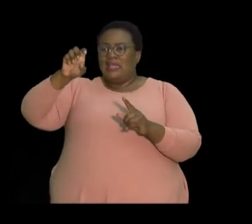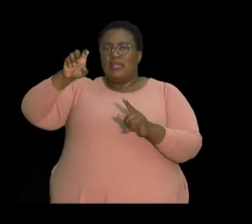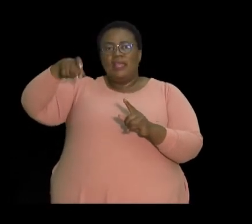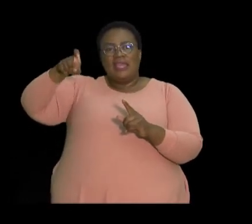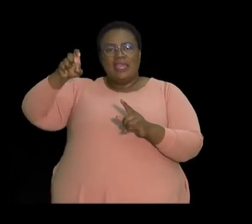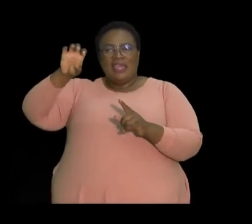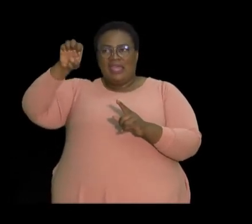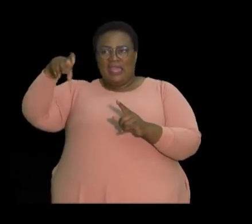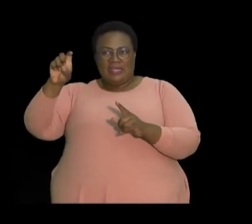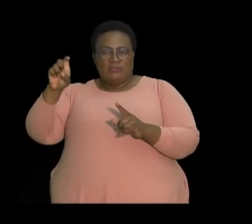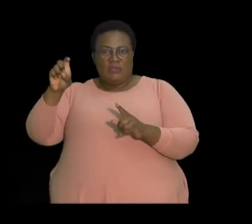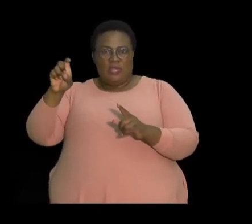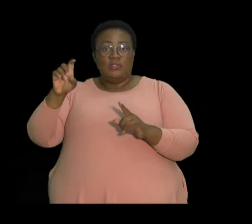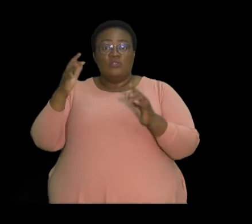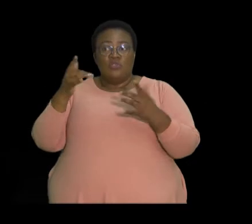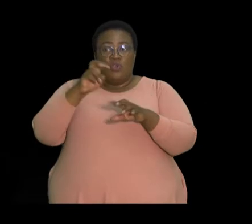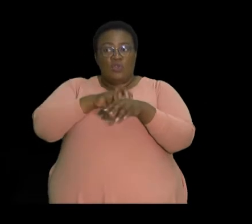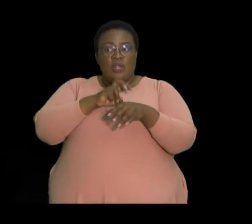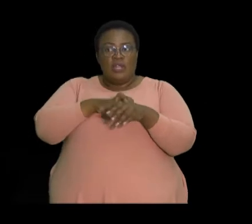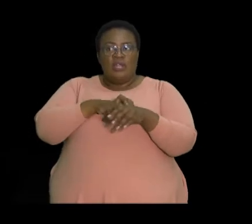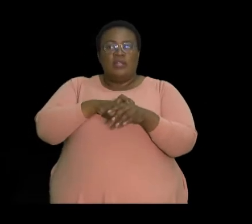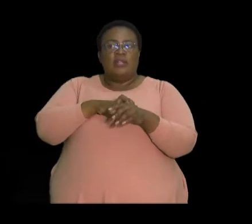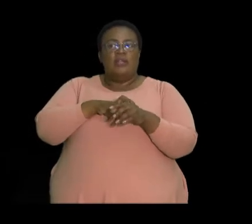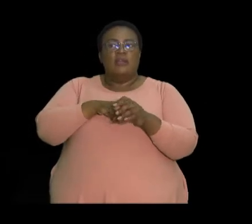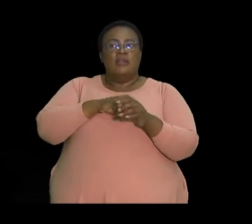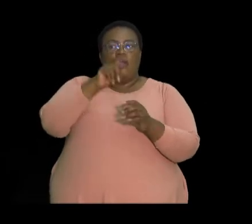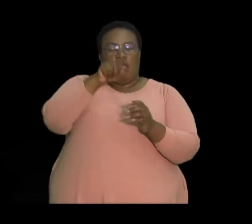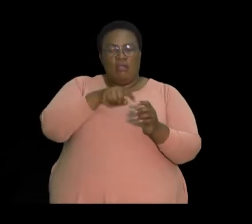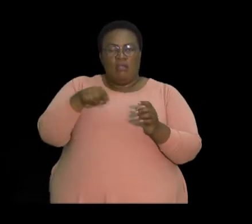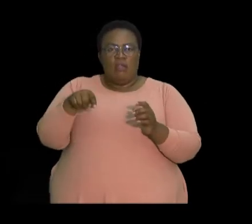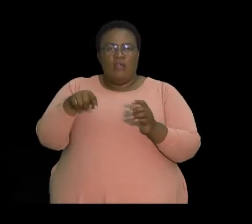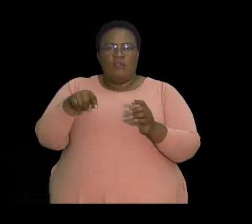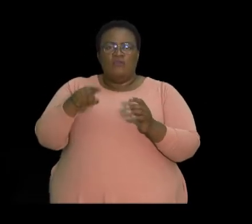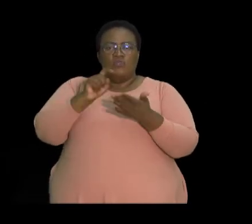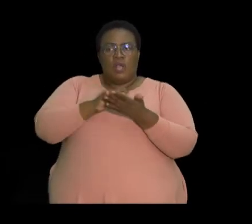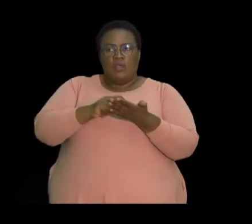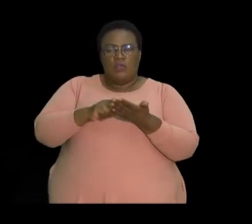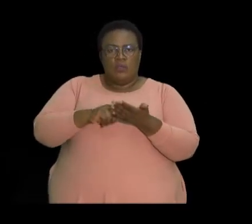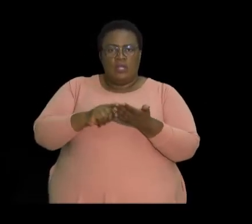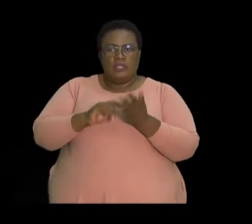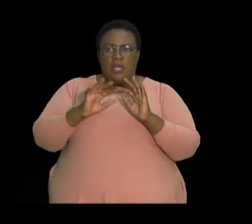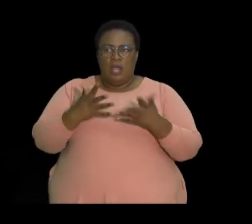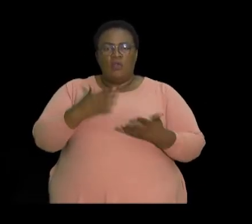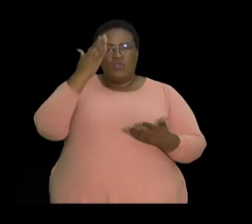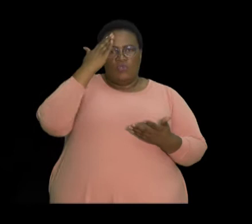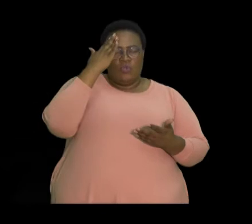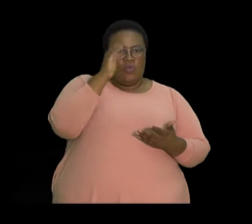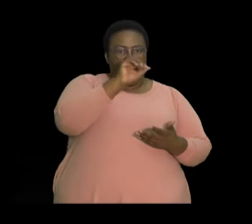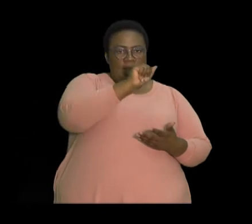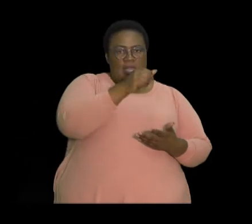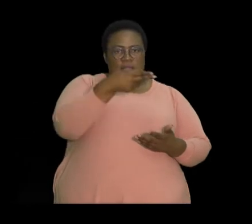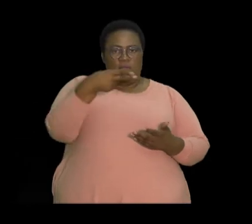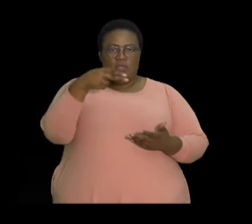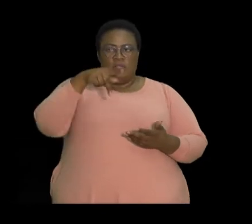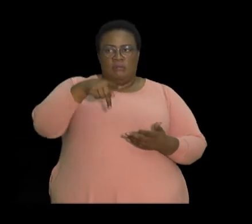calculate some compound growth when we are given things. So you know that it is A is equals to P